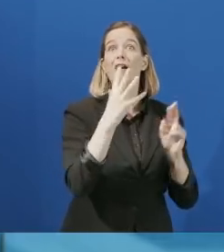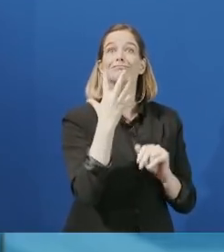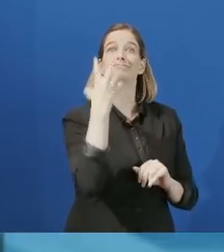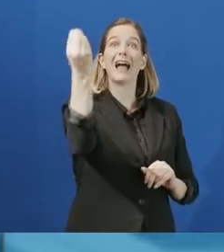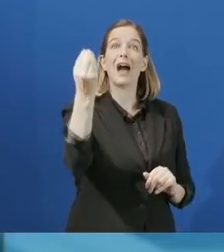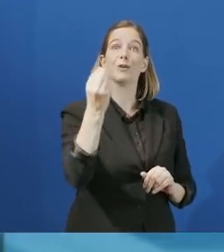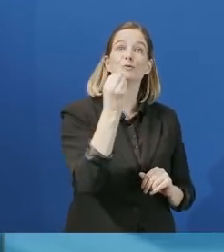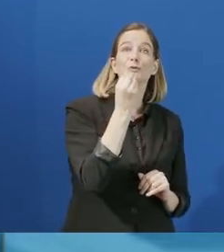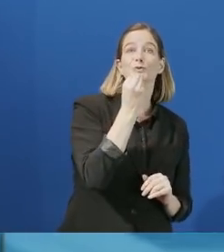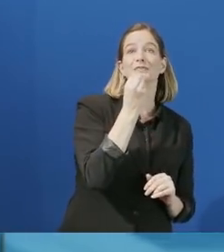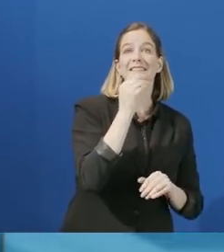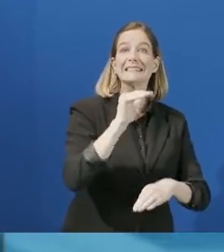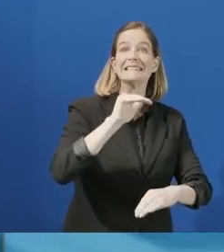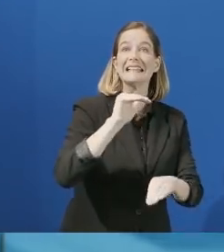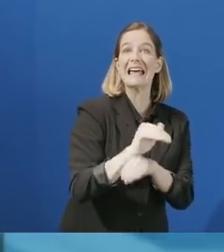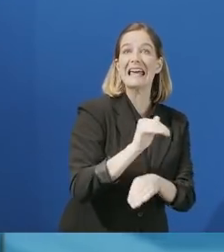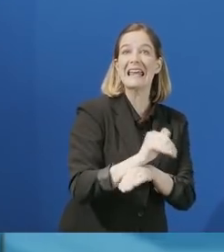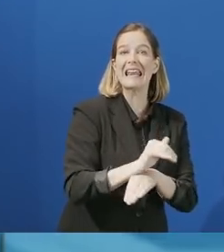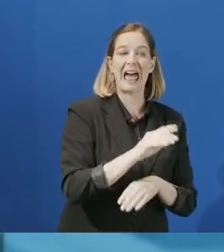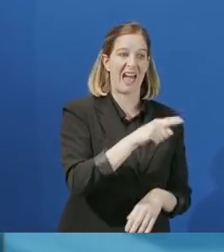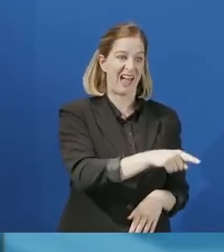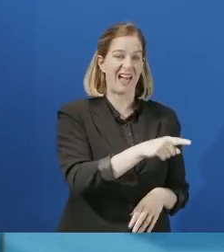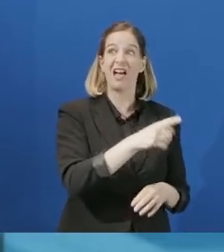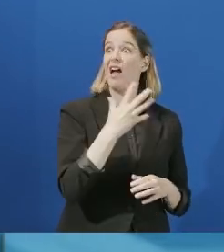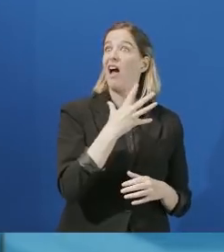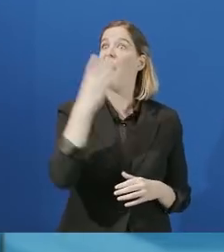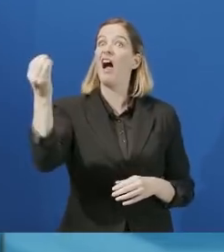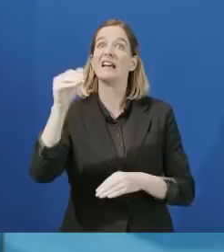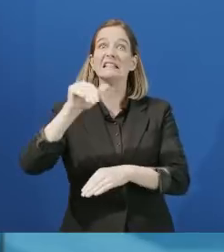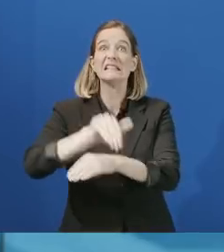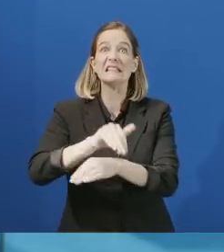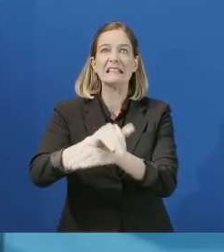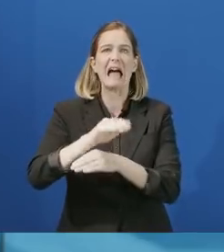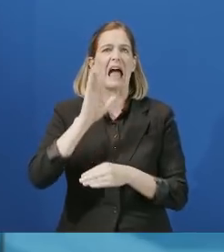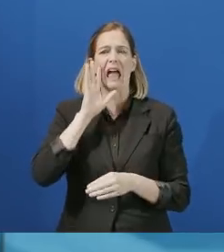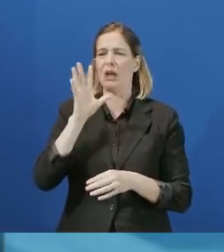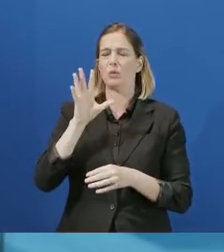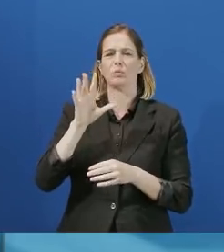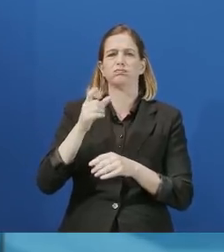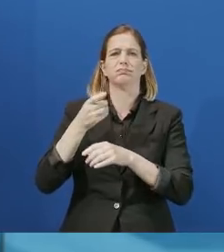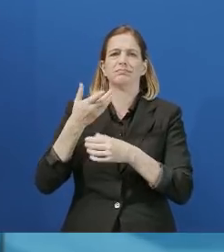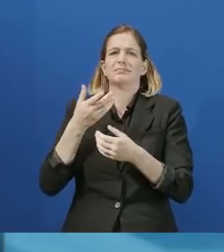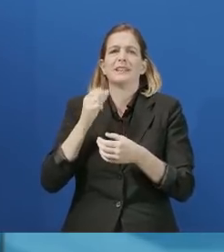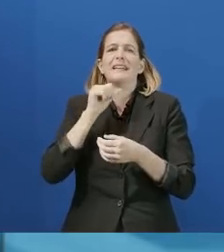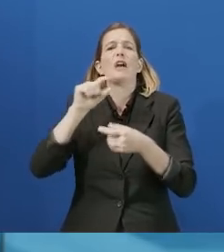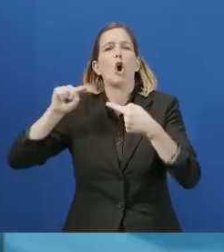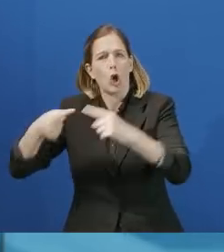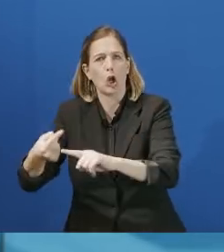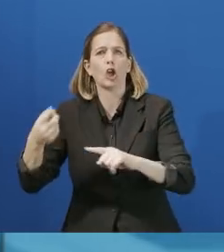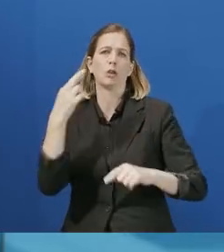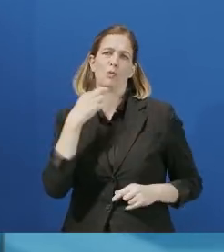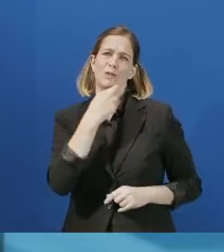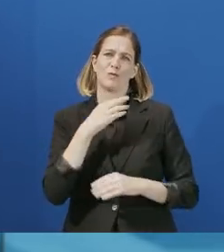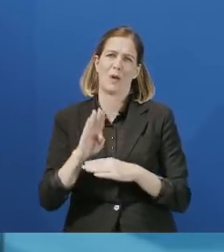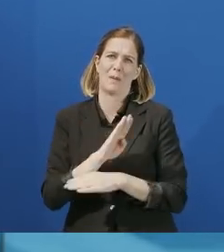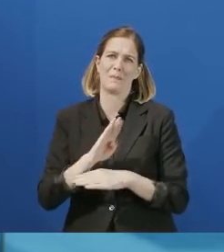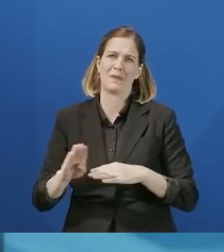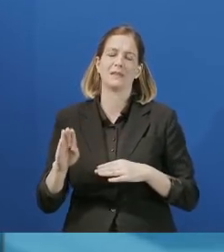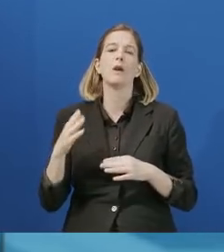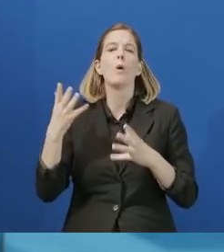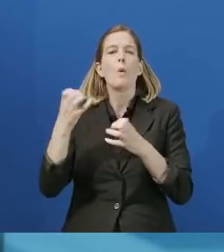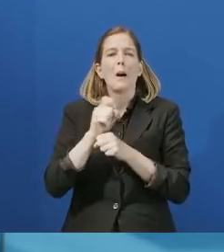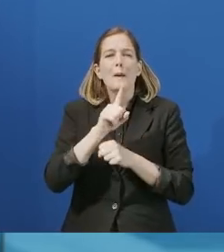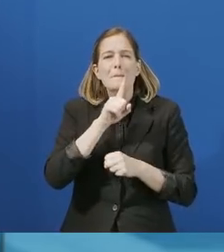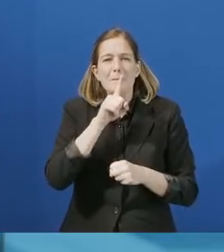successful restaurant industry. We want as many people as possible participating in the resurgence of